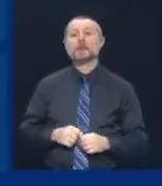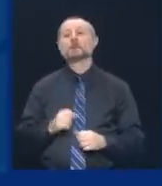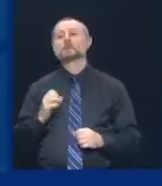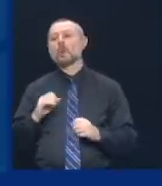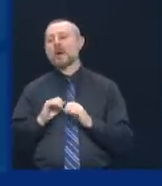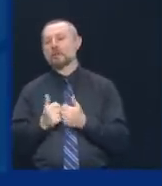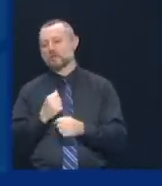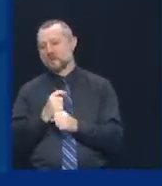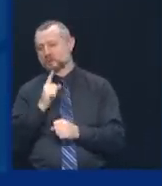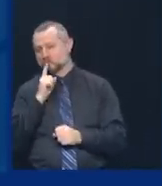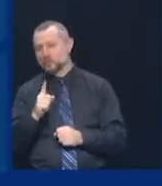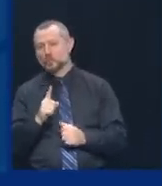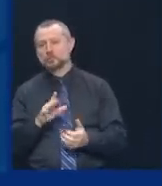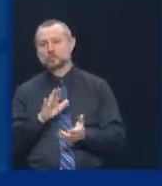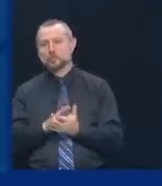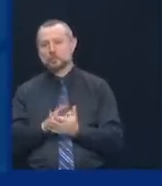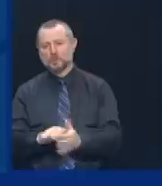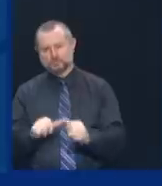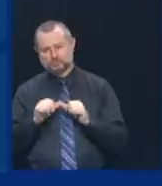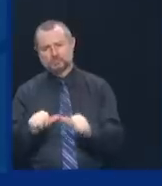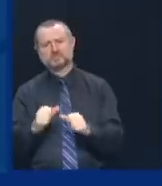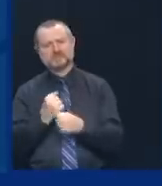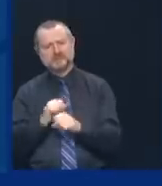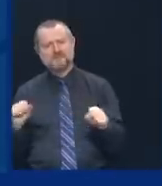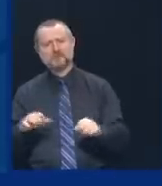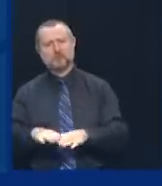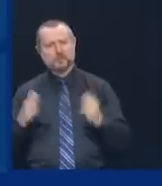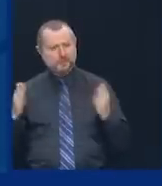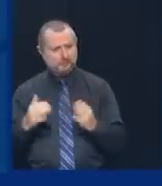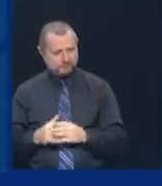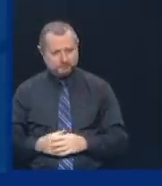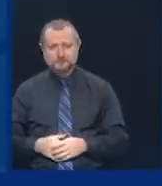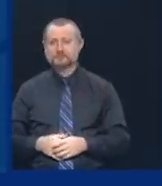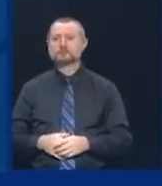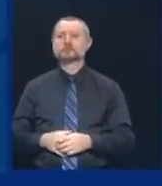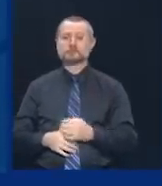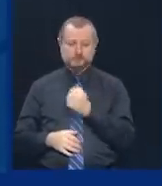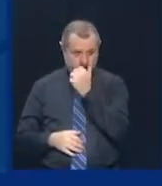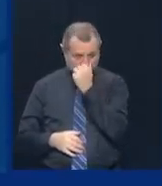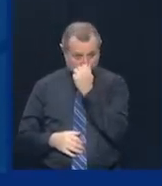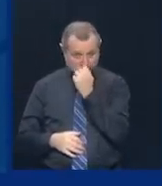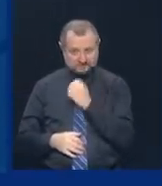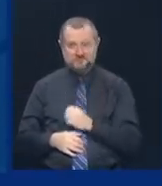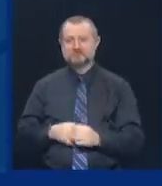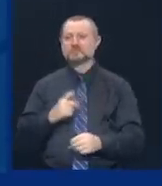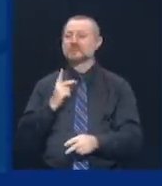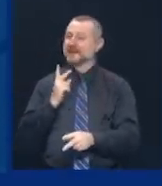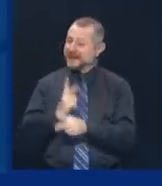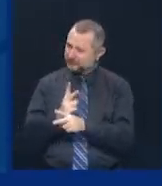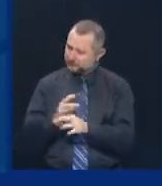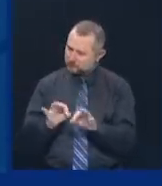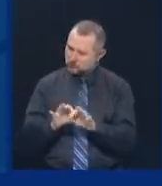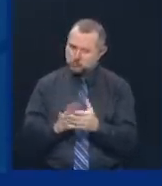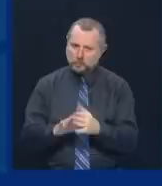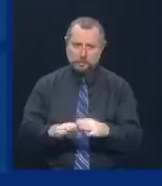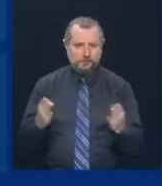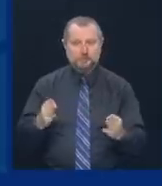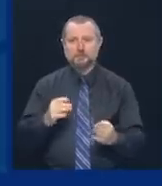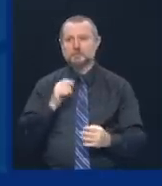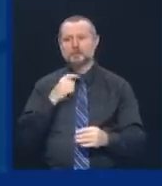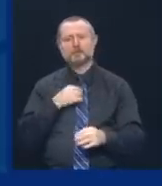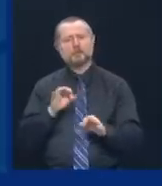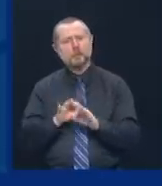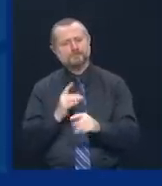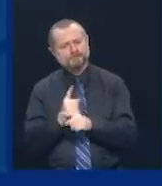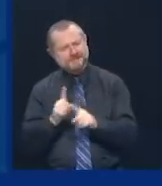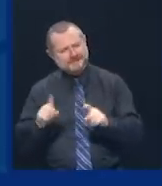schools open safely and keep them open safely with the amount of testing necessary